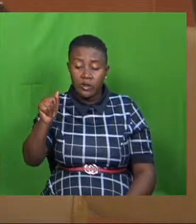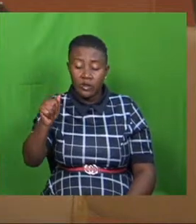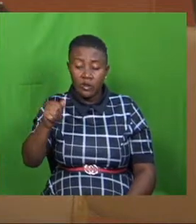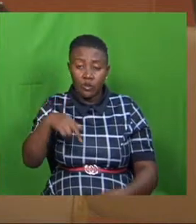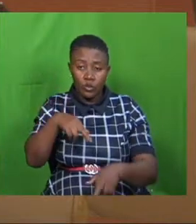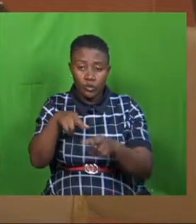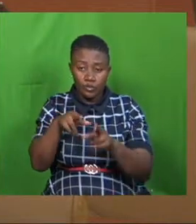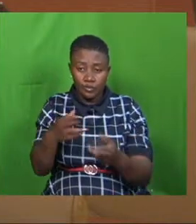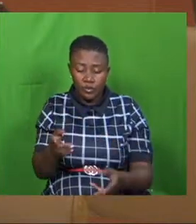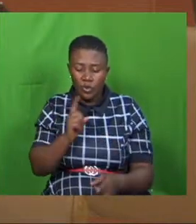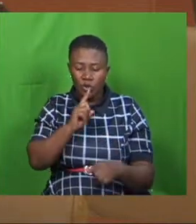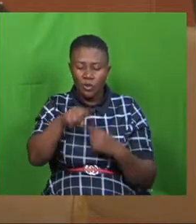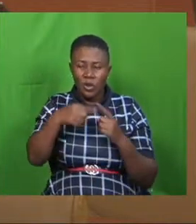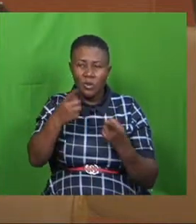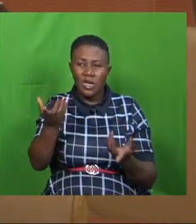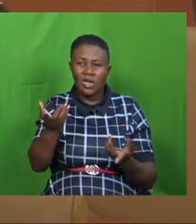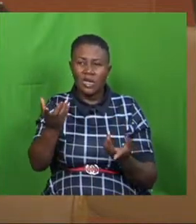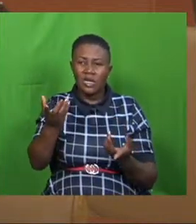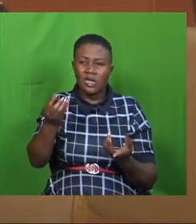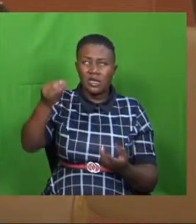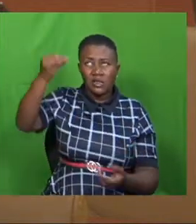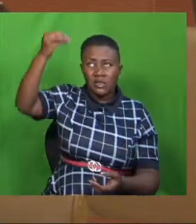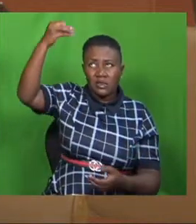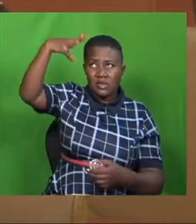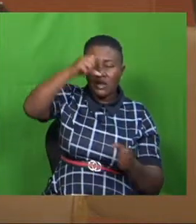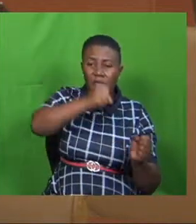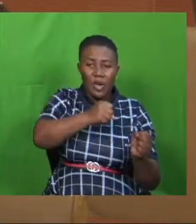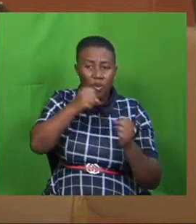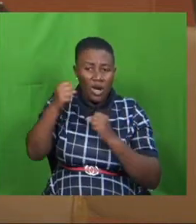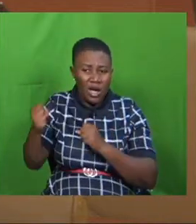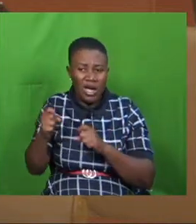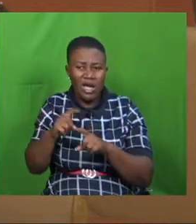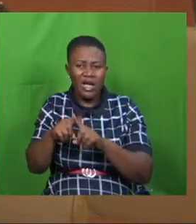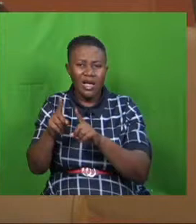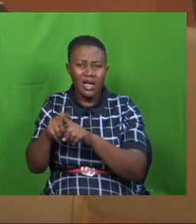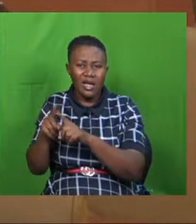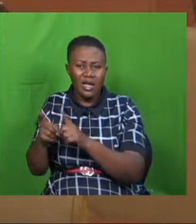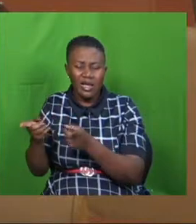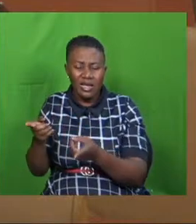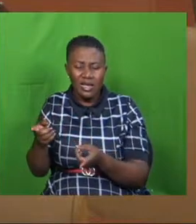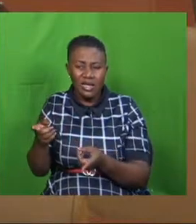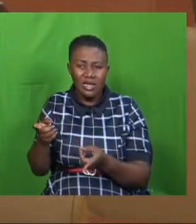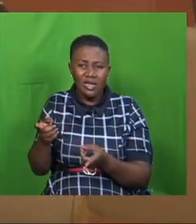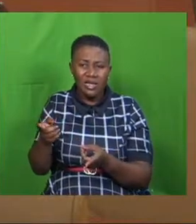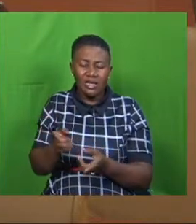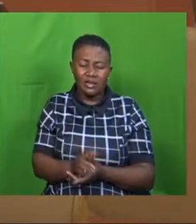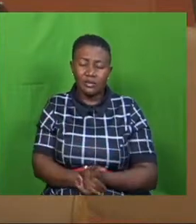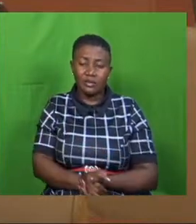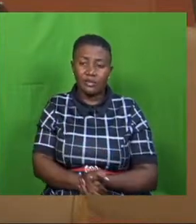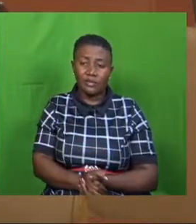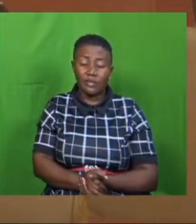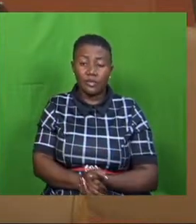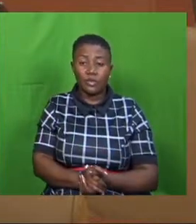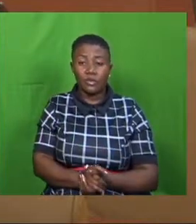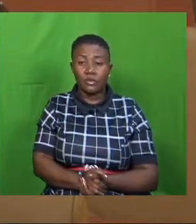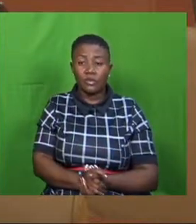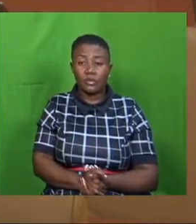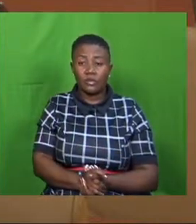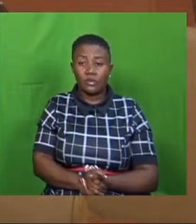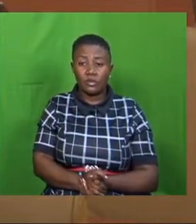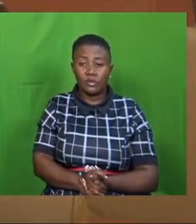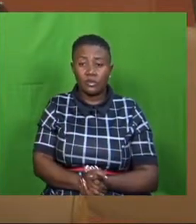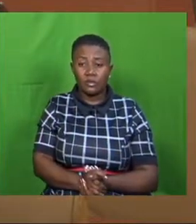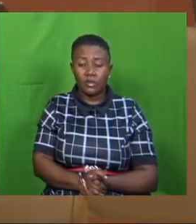talking about solar and other agribusiness projects in the GIF's pipeline. So probably, we